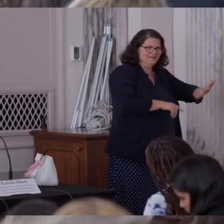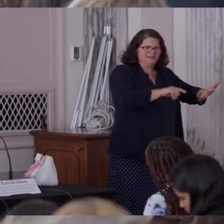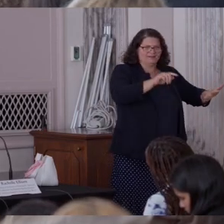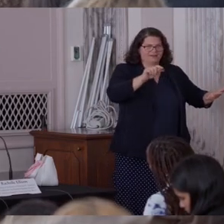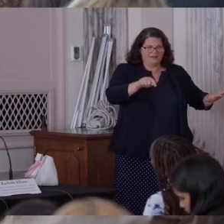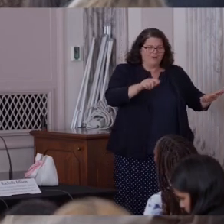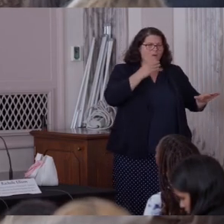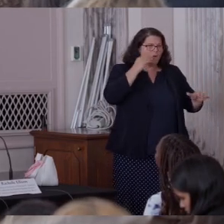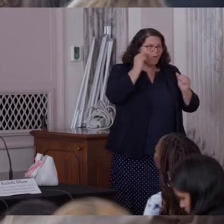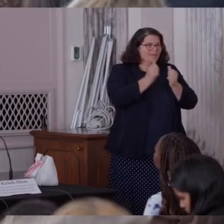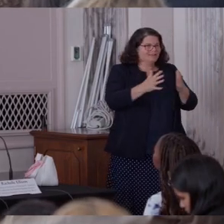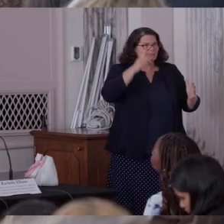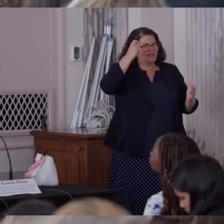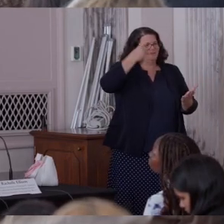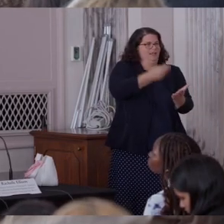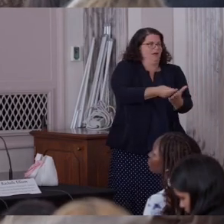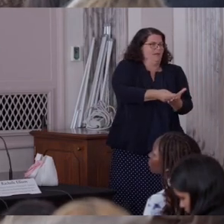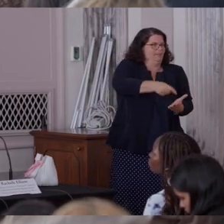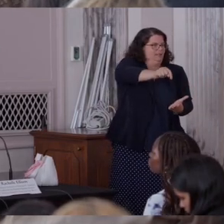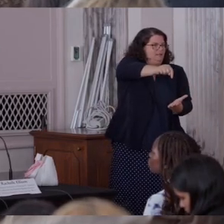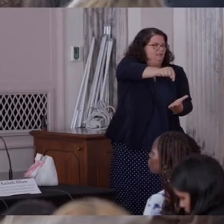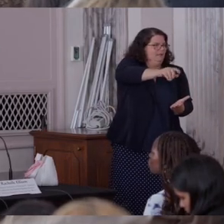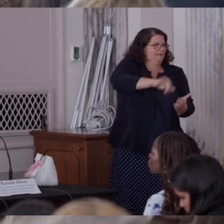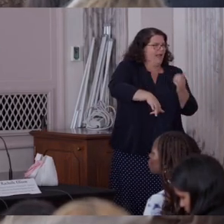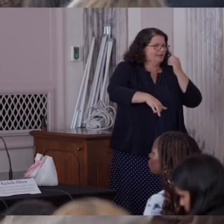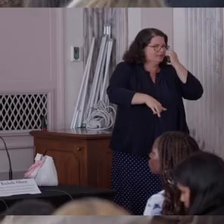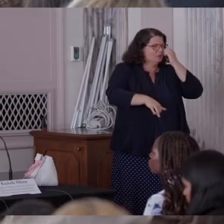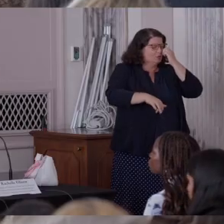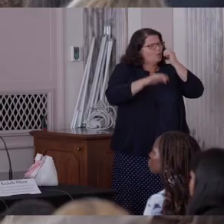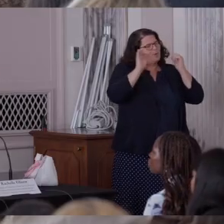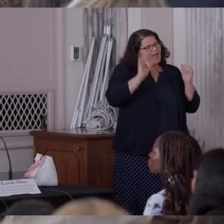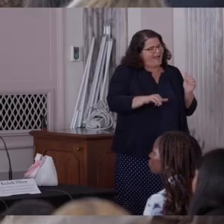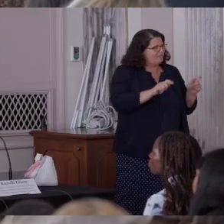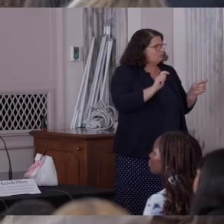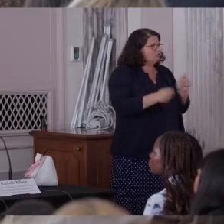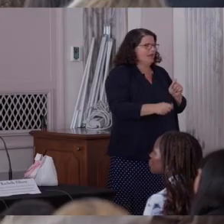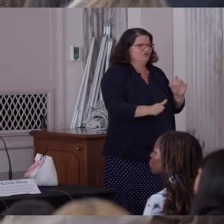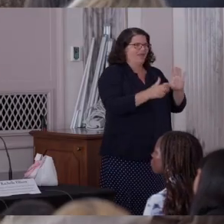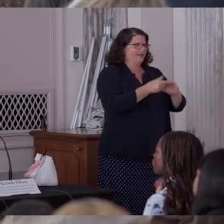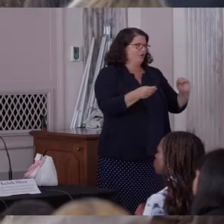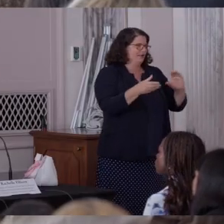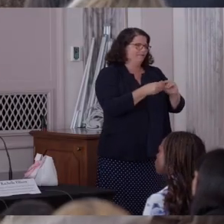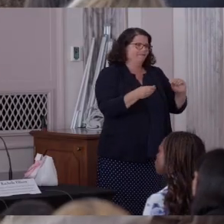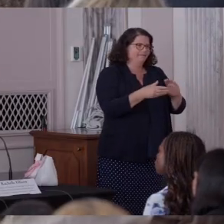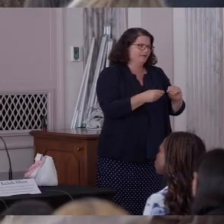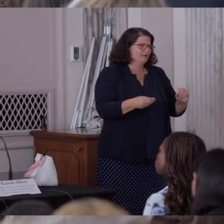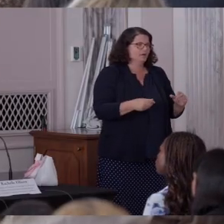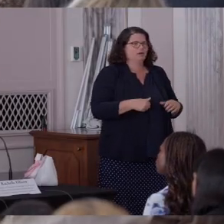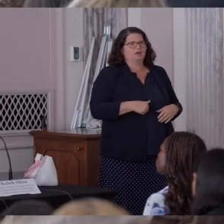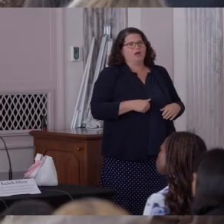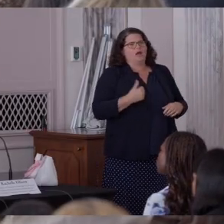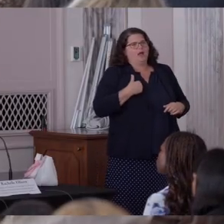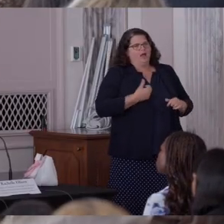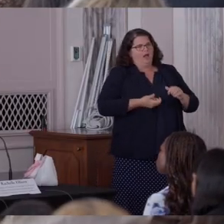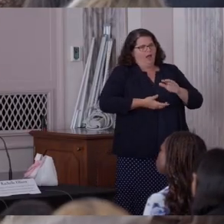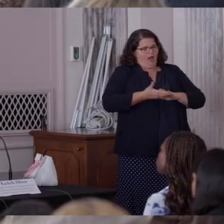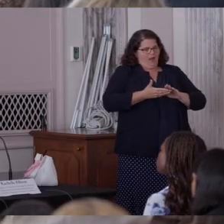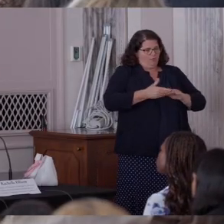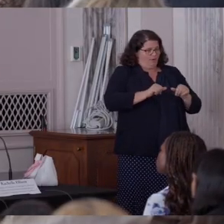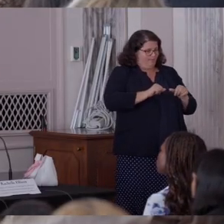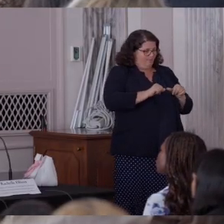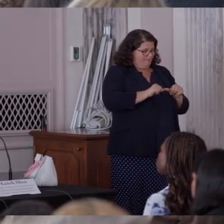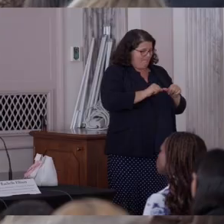get back to changing that narrative. I operated permanent supportive housing in Florida. We housed the 300 hardest to